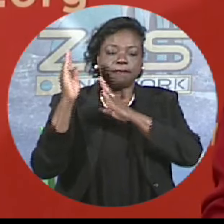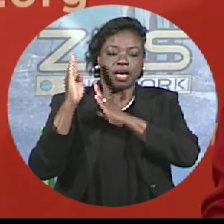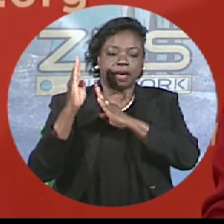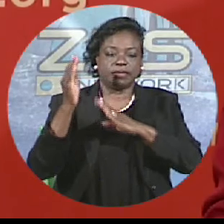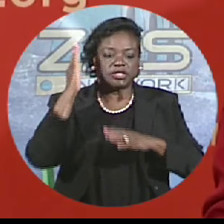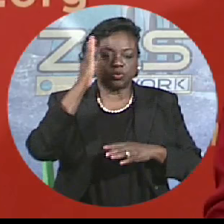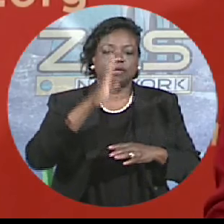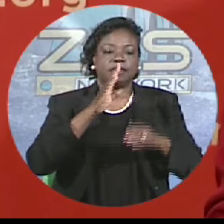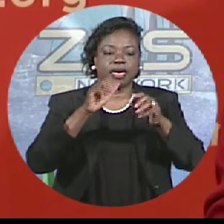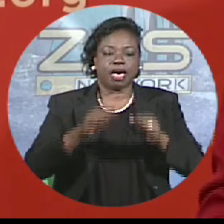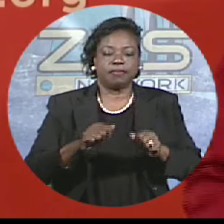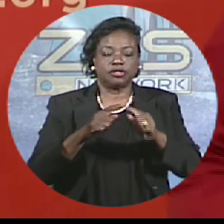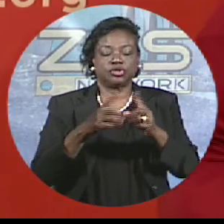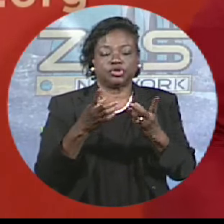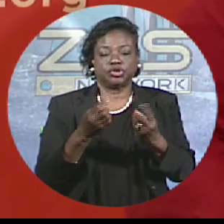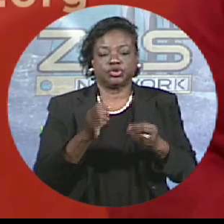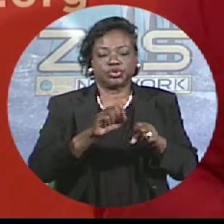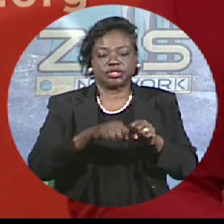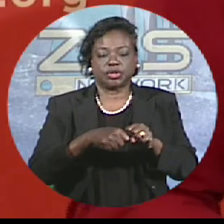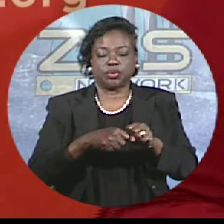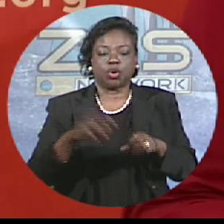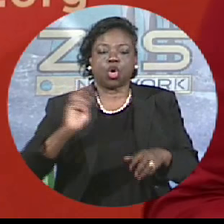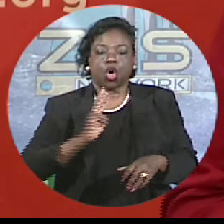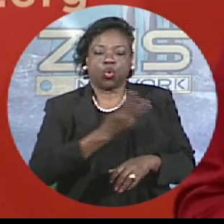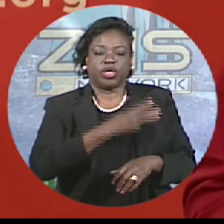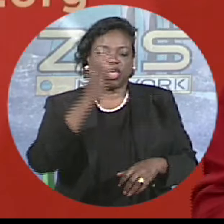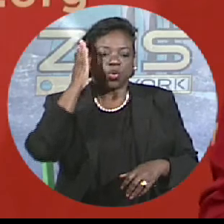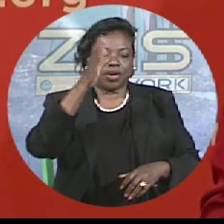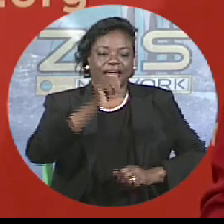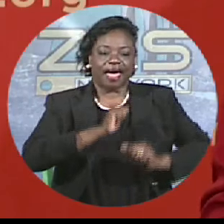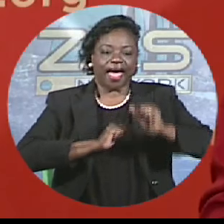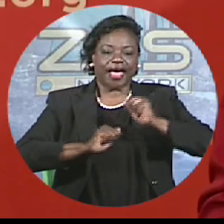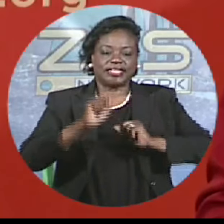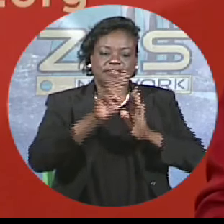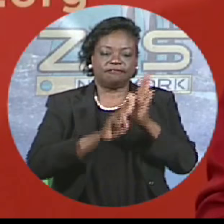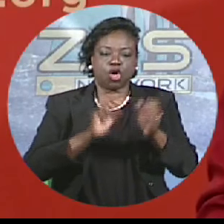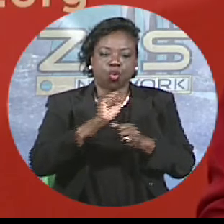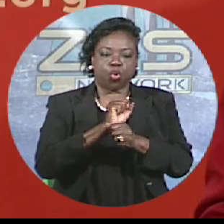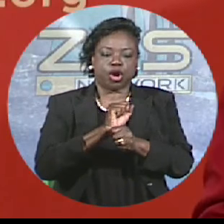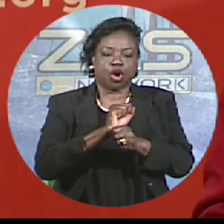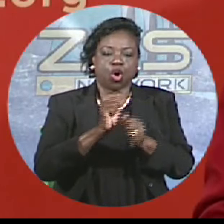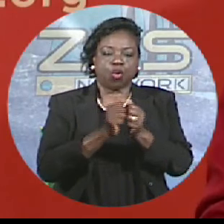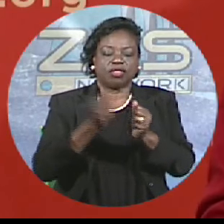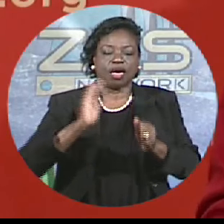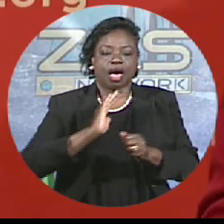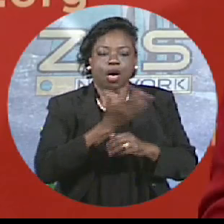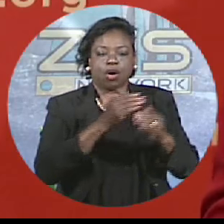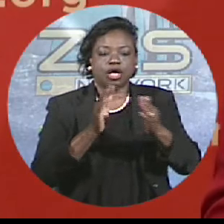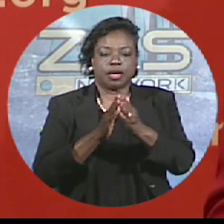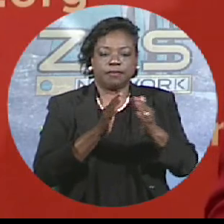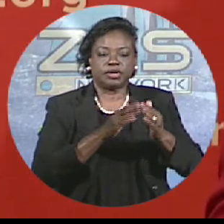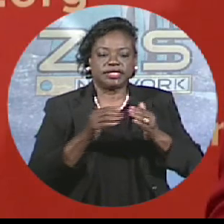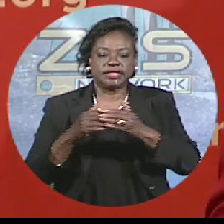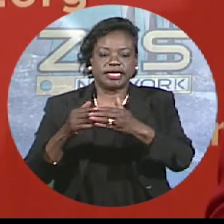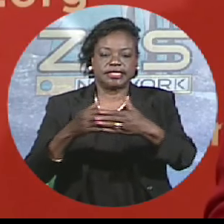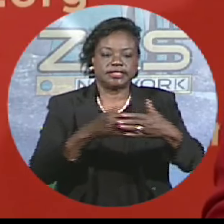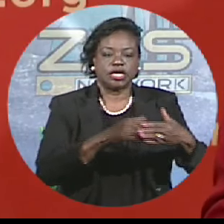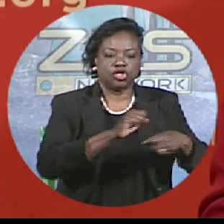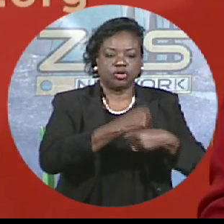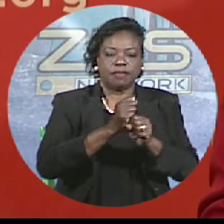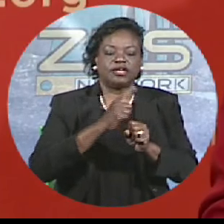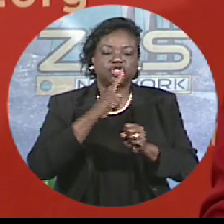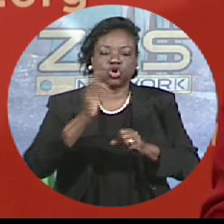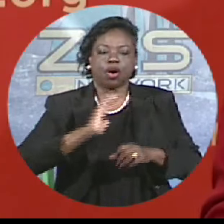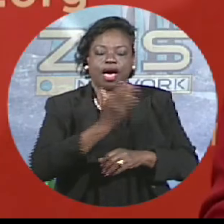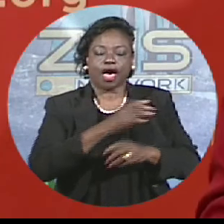so. We will actively work with our communities to ensure our streets are